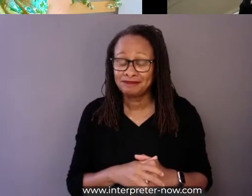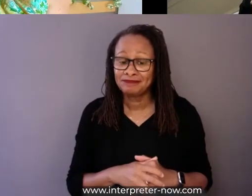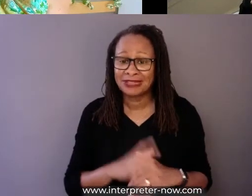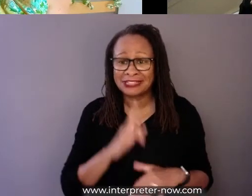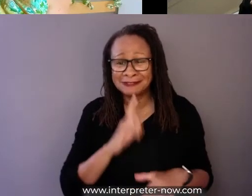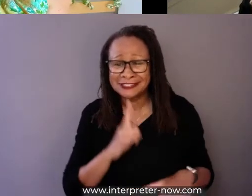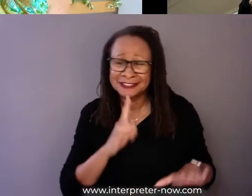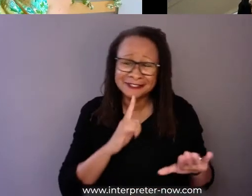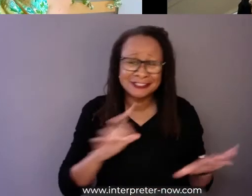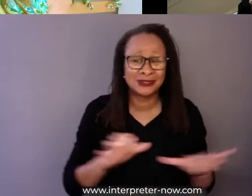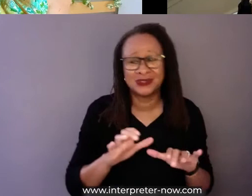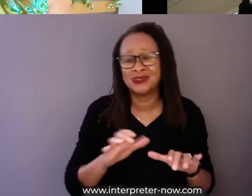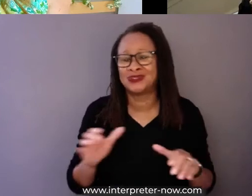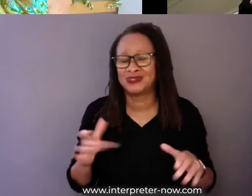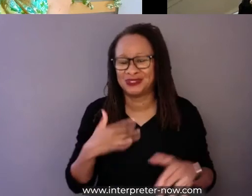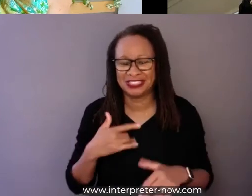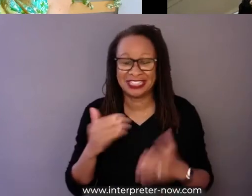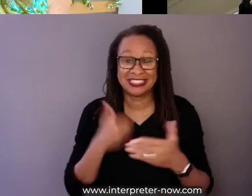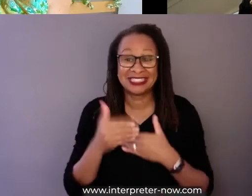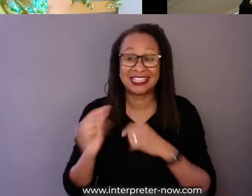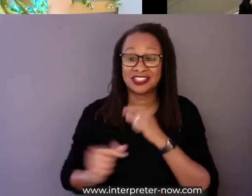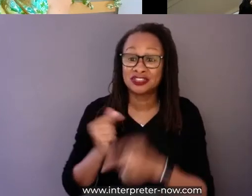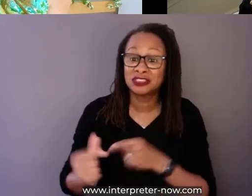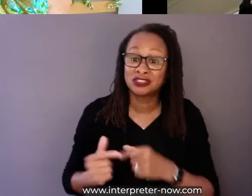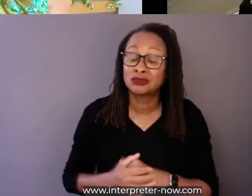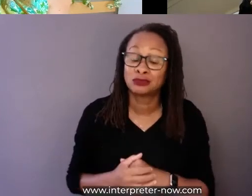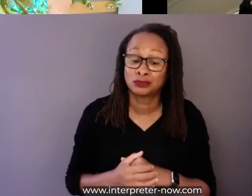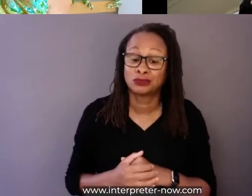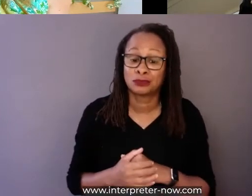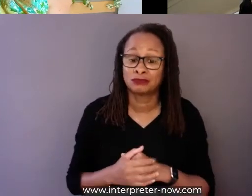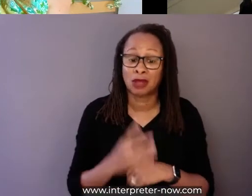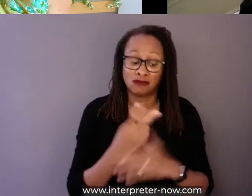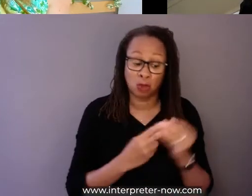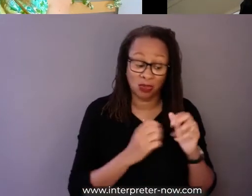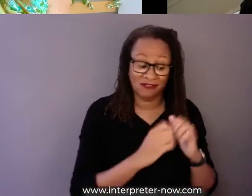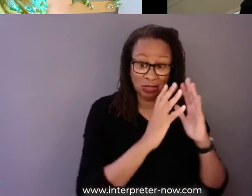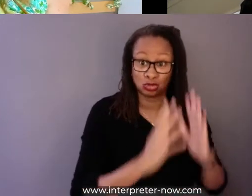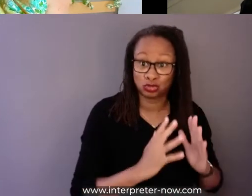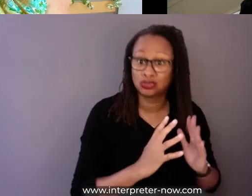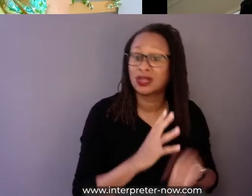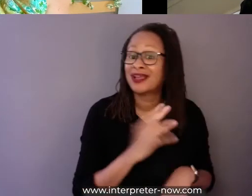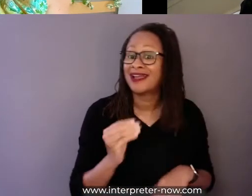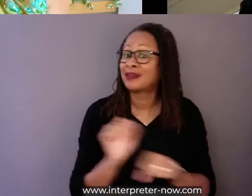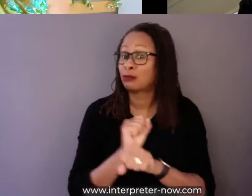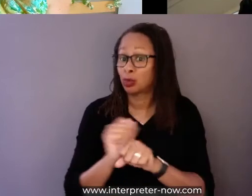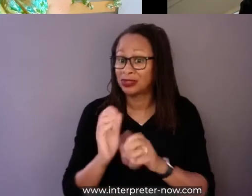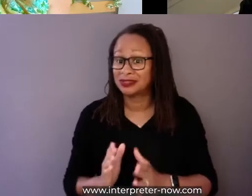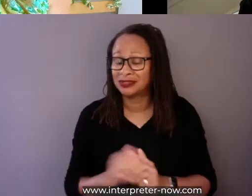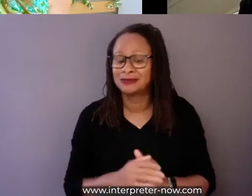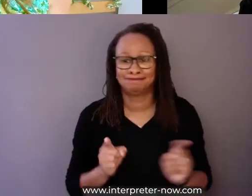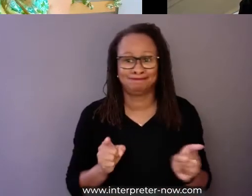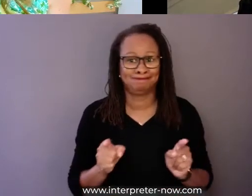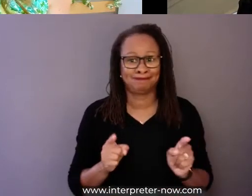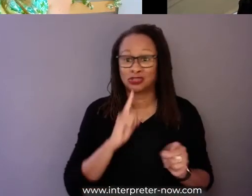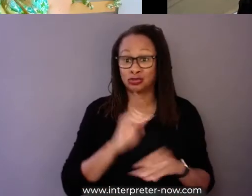I really do feel like this next generation of both founders and of employees, and